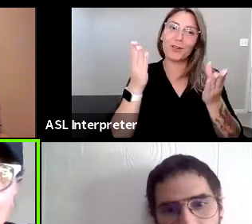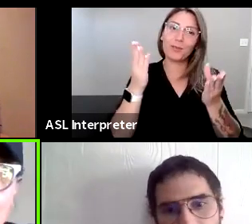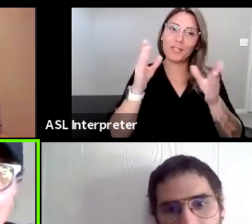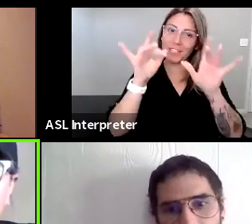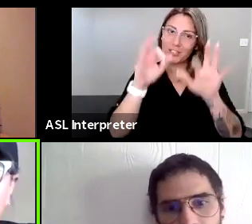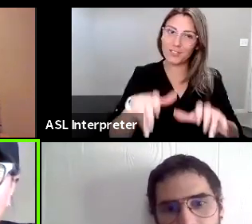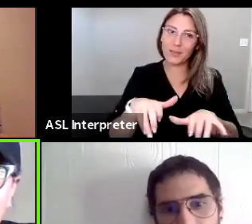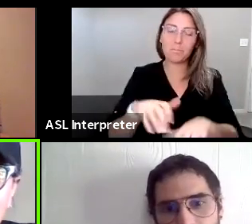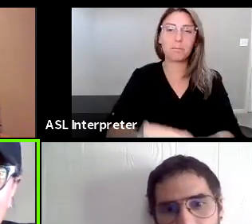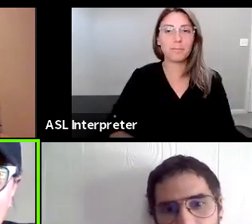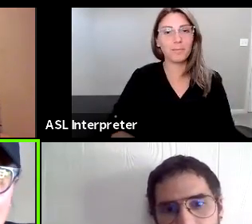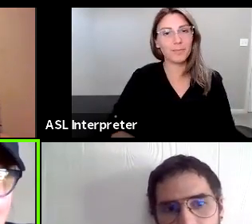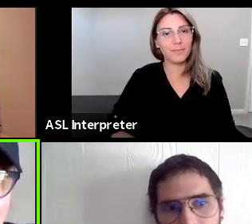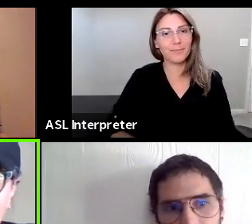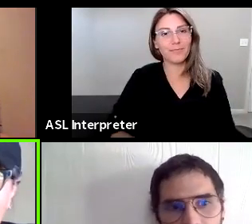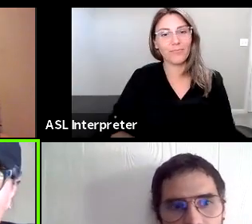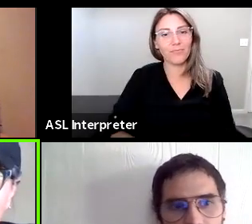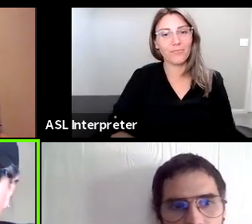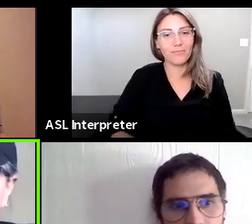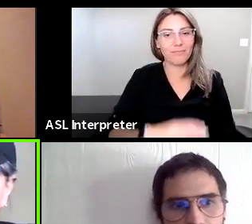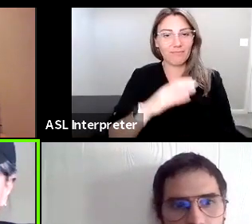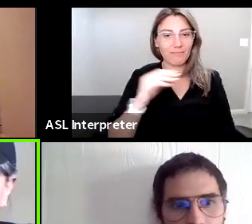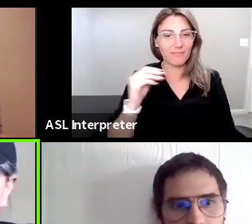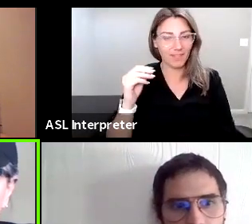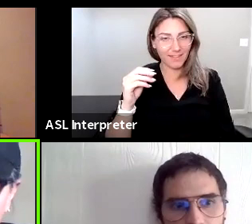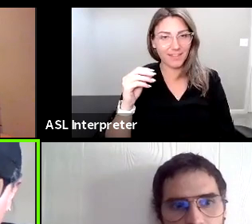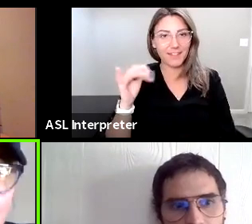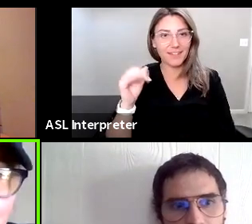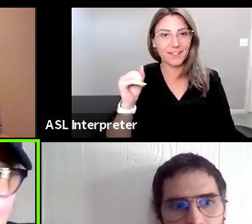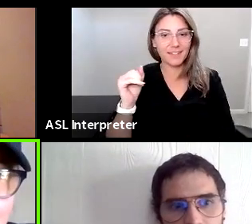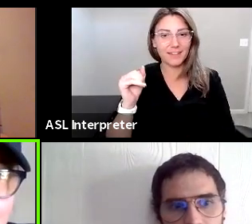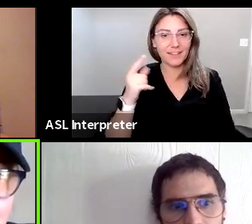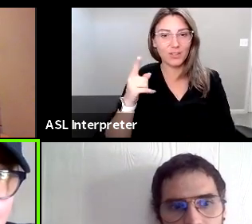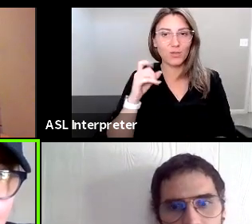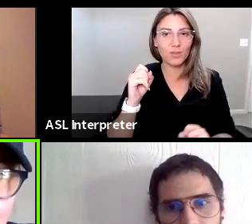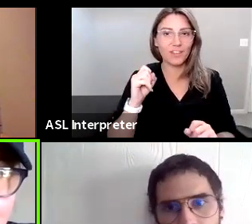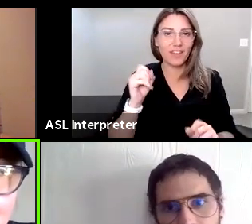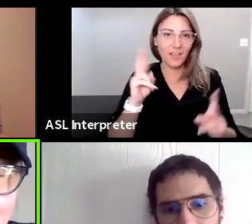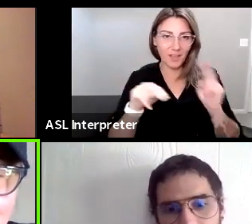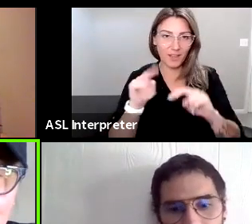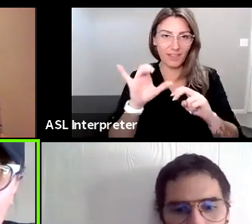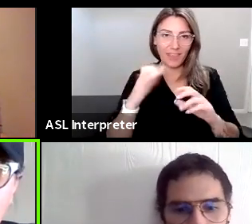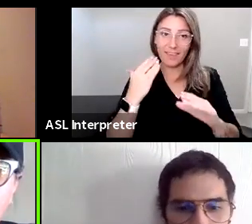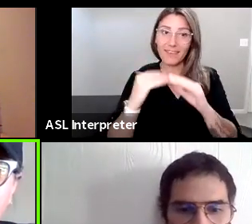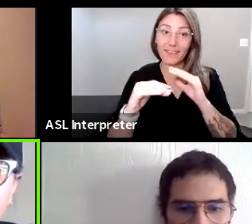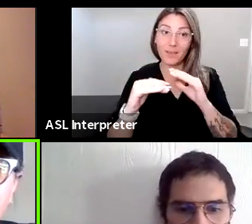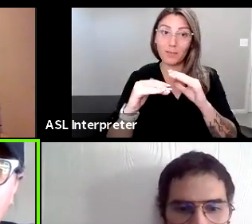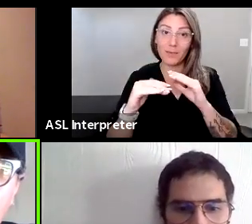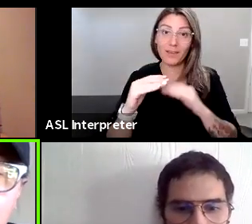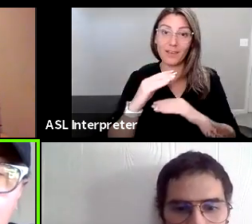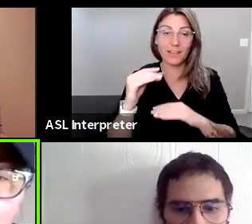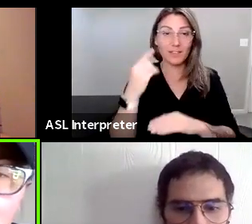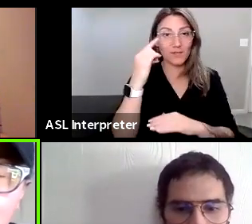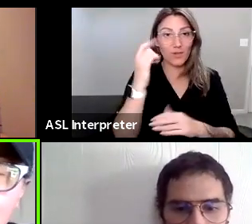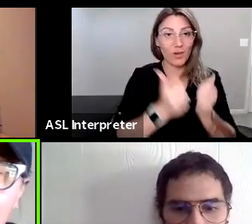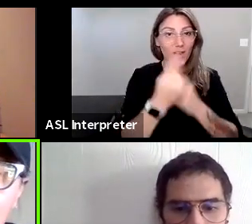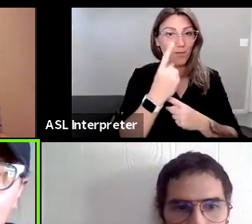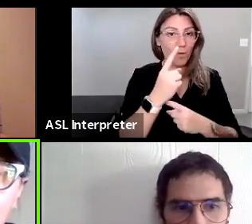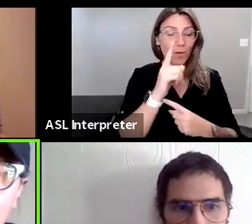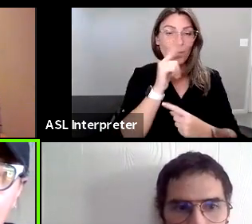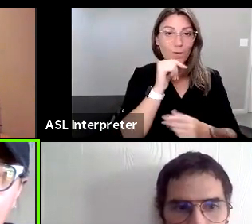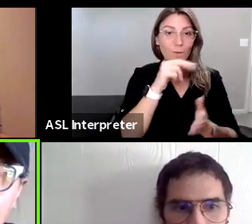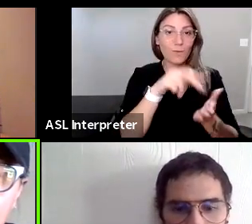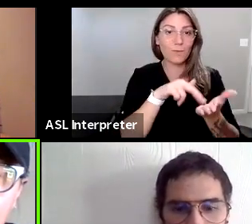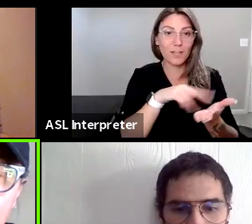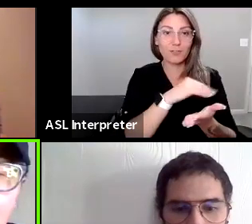there. And you can look for that email, and that's for everybody who registered and